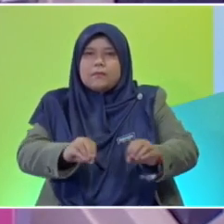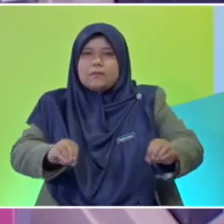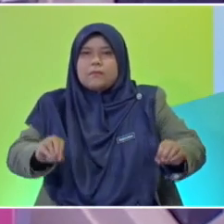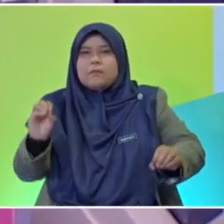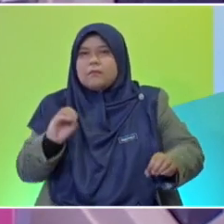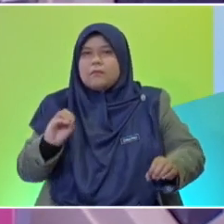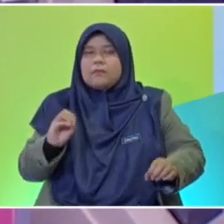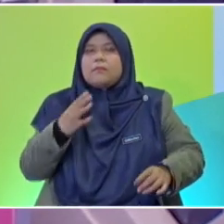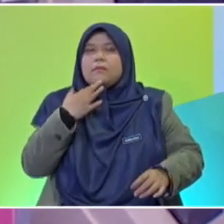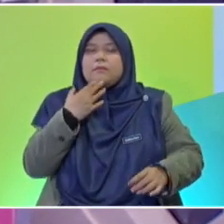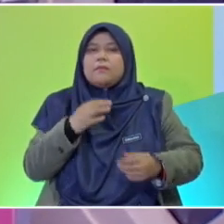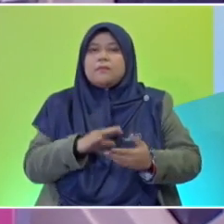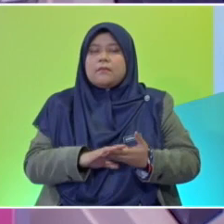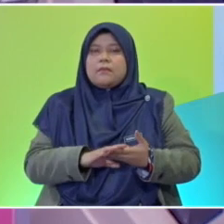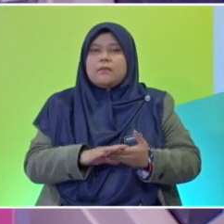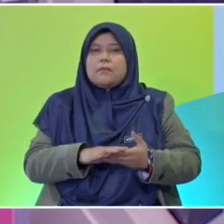understood. So blood vessels,